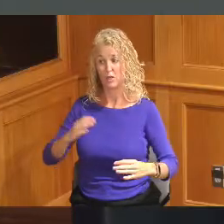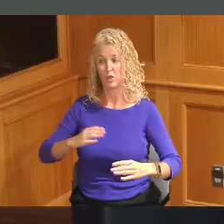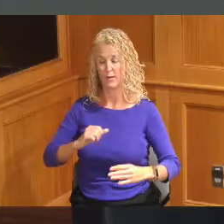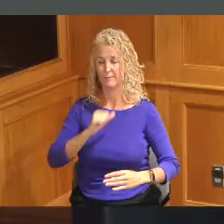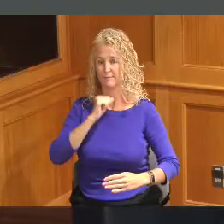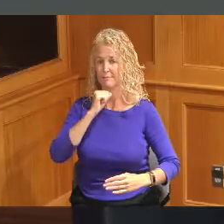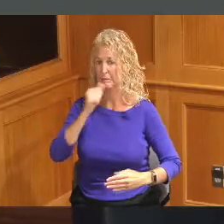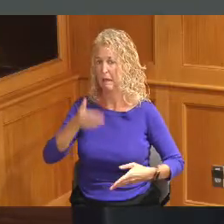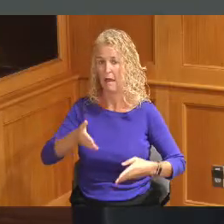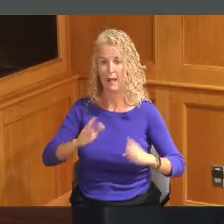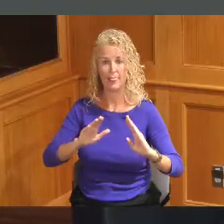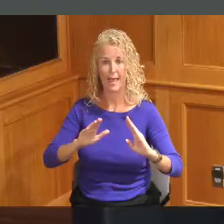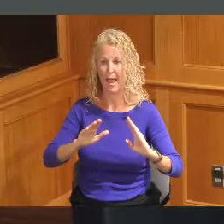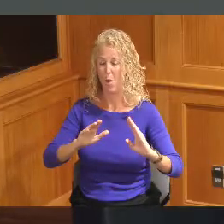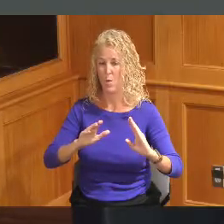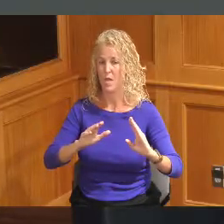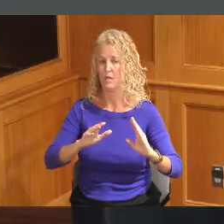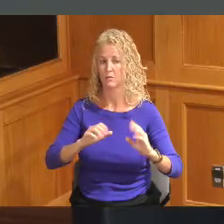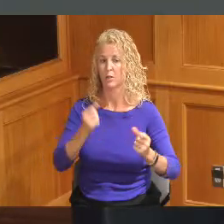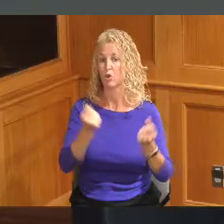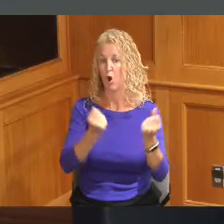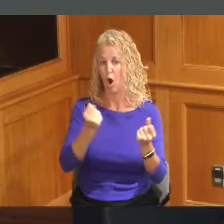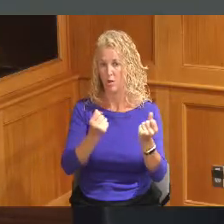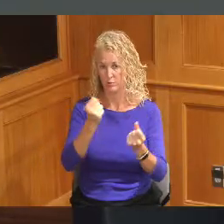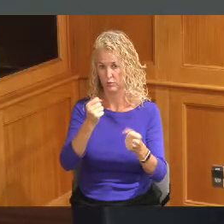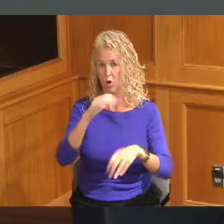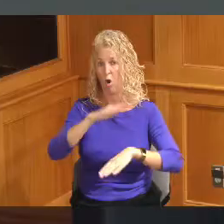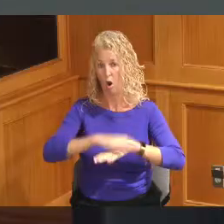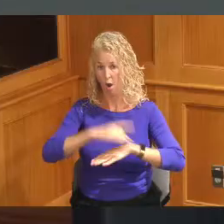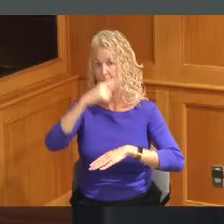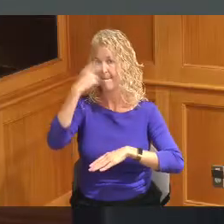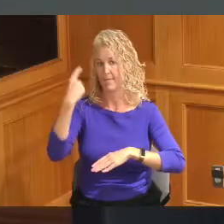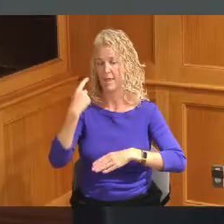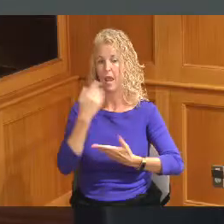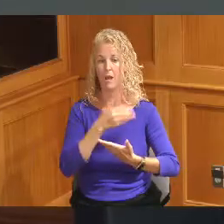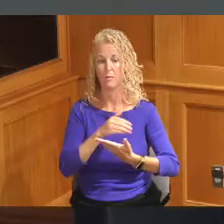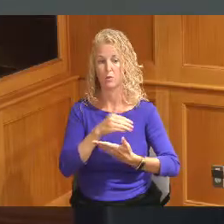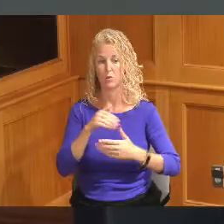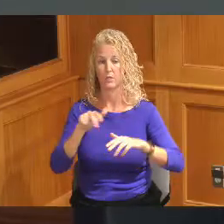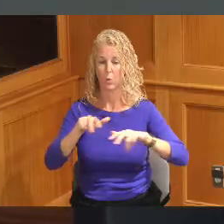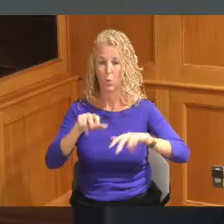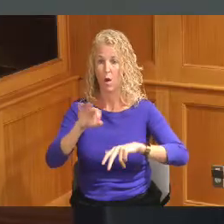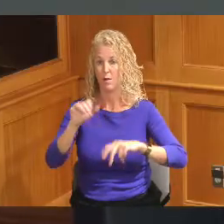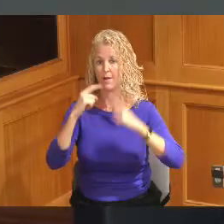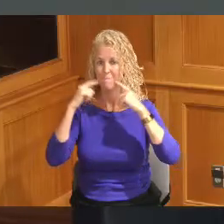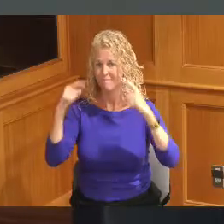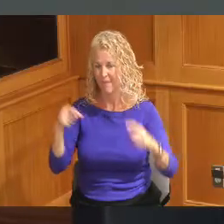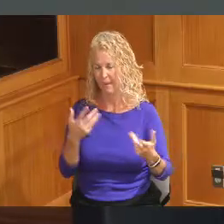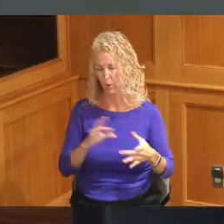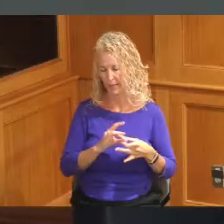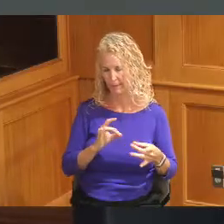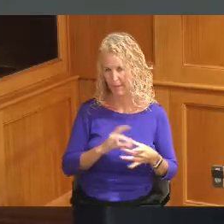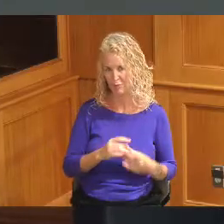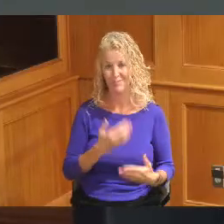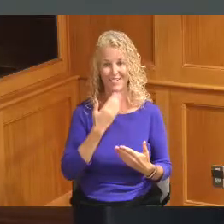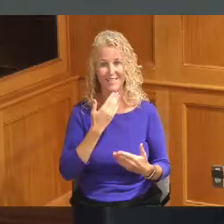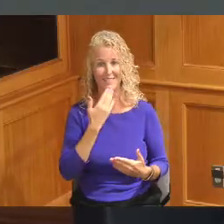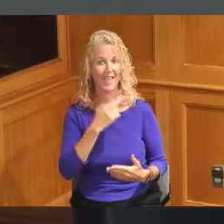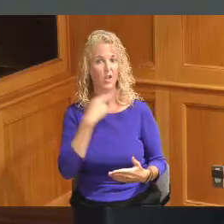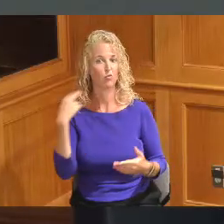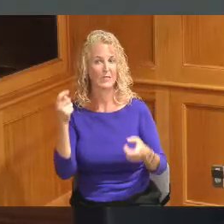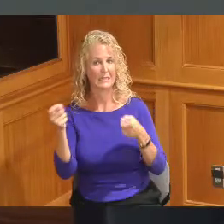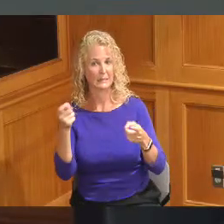the operation of motorized and non-motorized vehicles on the Black Music Walk of Fame, as was indicated earlier. And I want to thank our risk